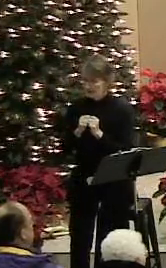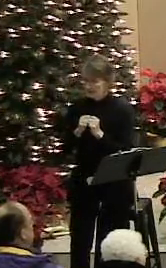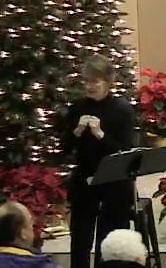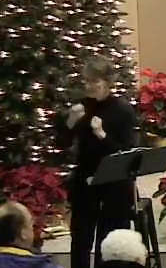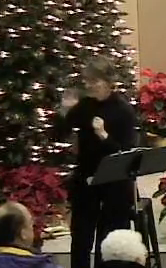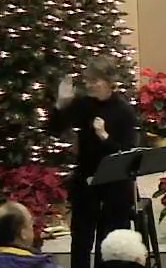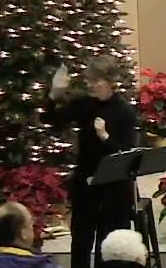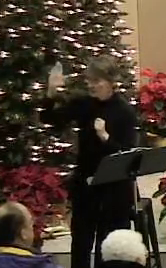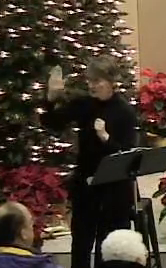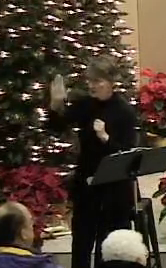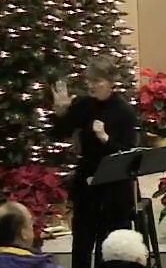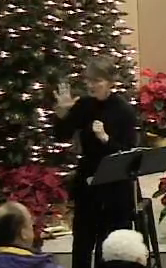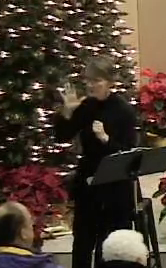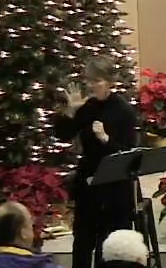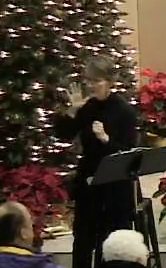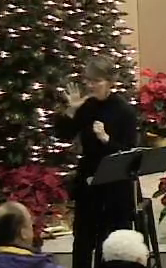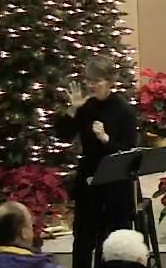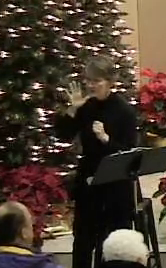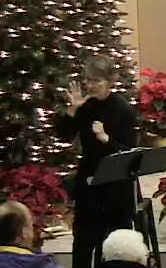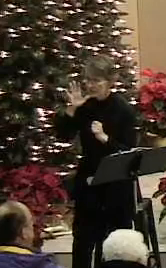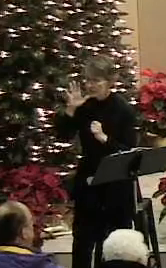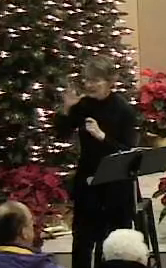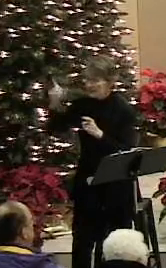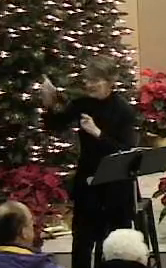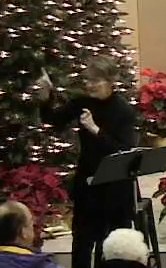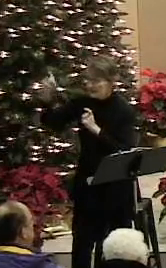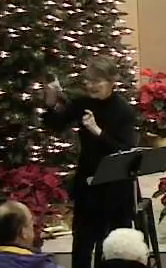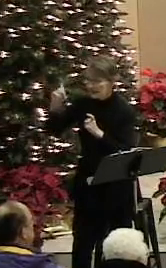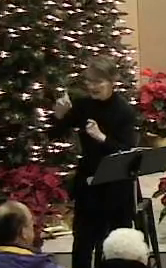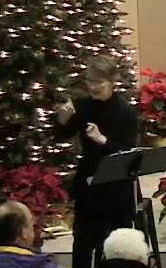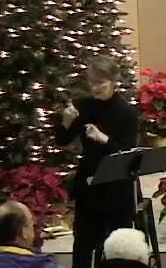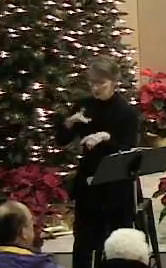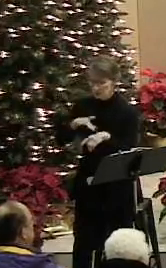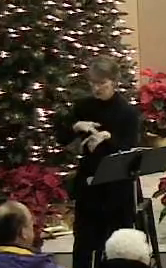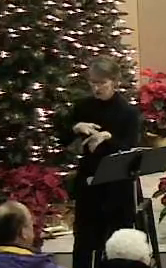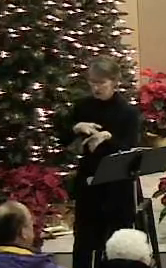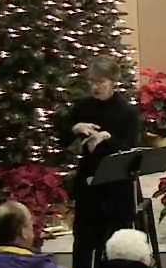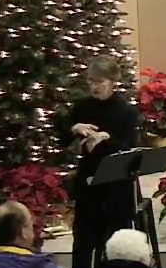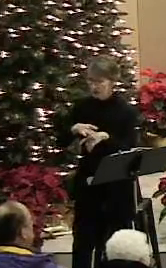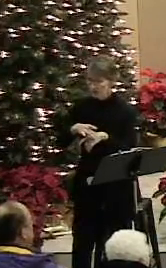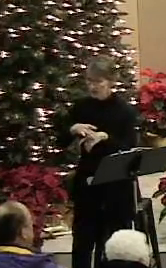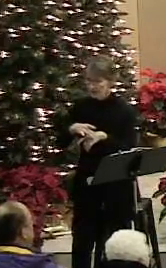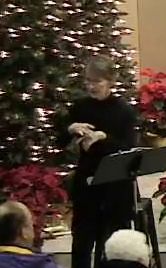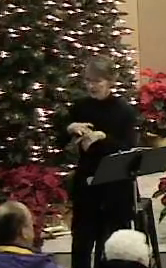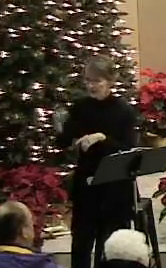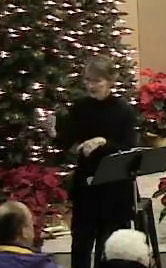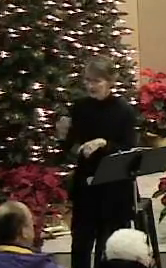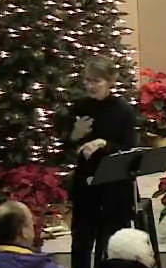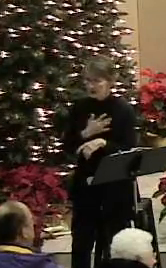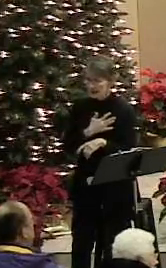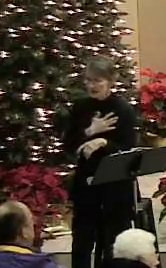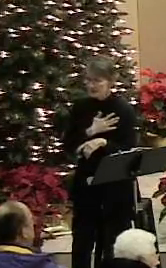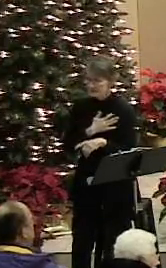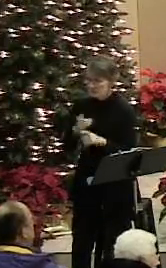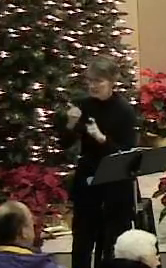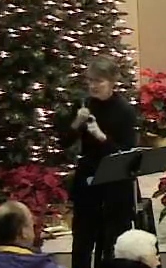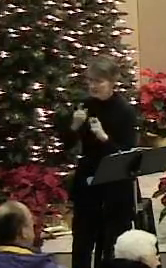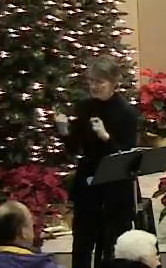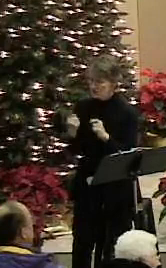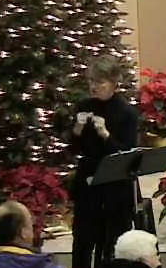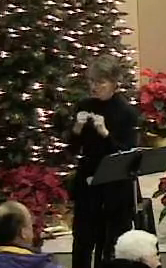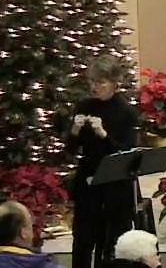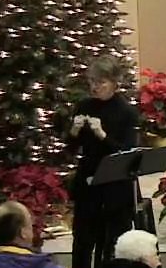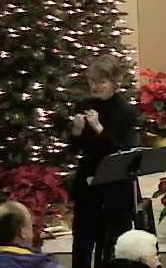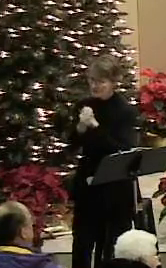Blessed Mary, bestowed on the human race the grace of eternal salvation. Grant,